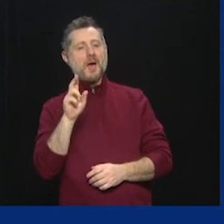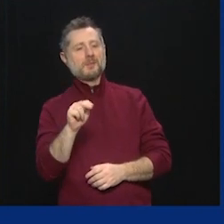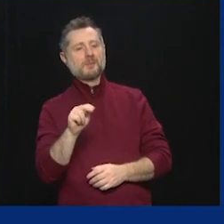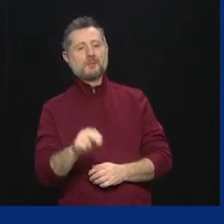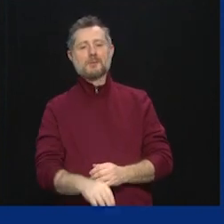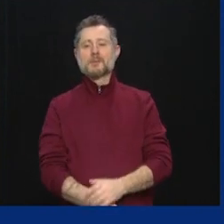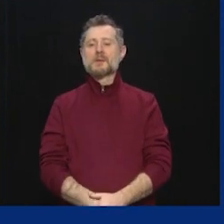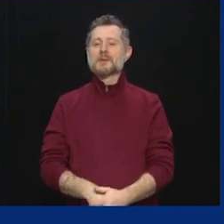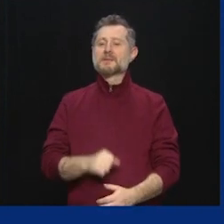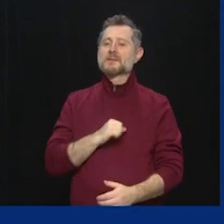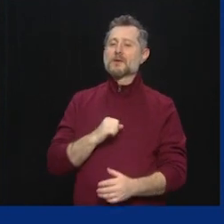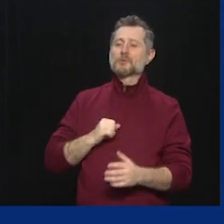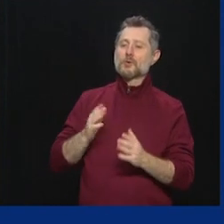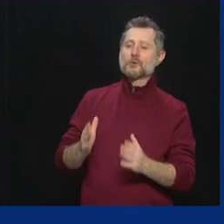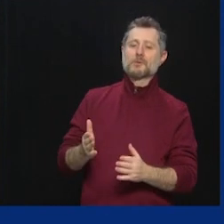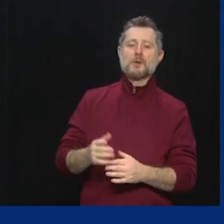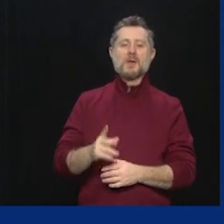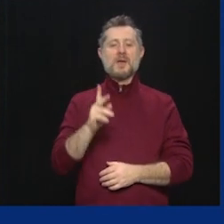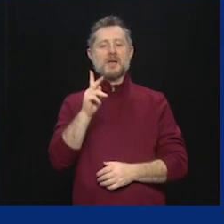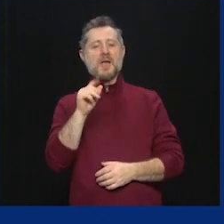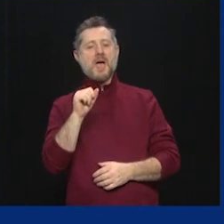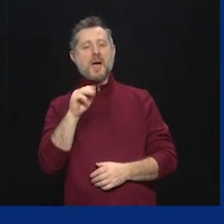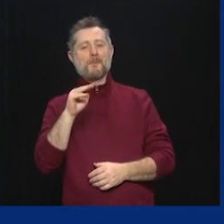Senator Todd Kaminsky,